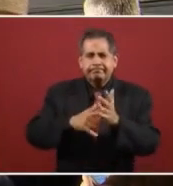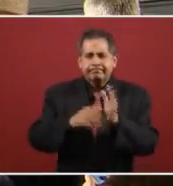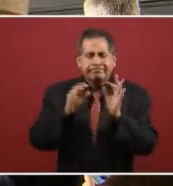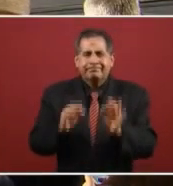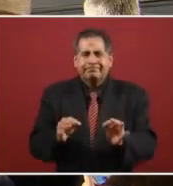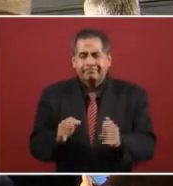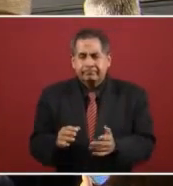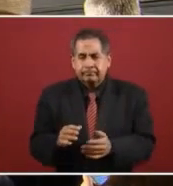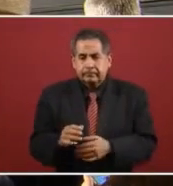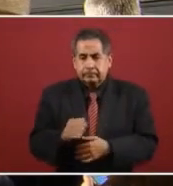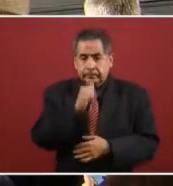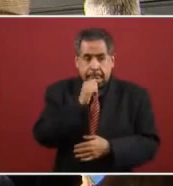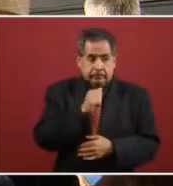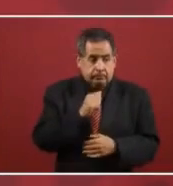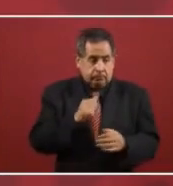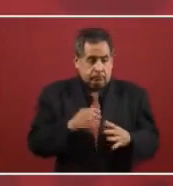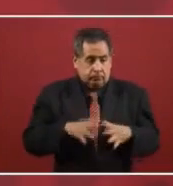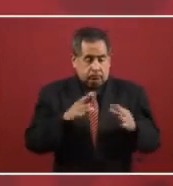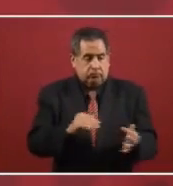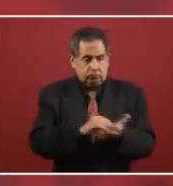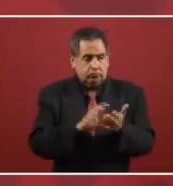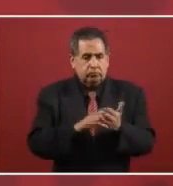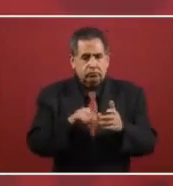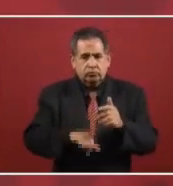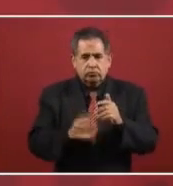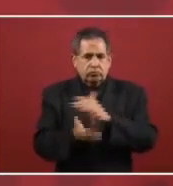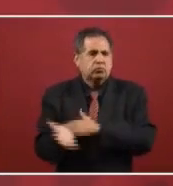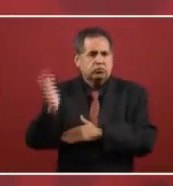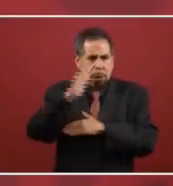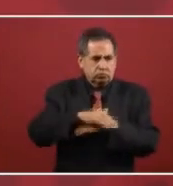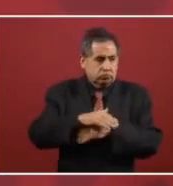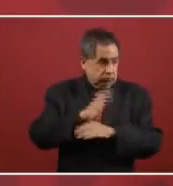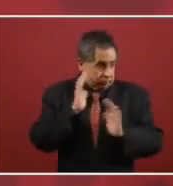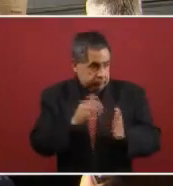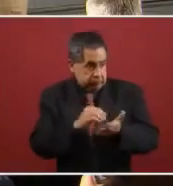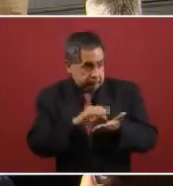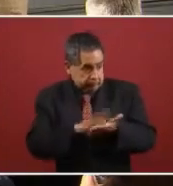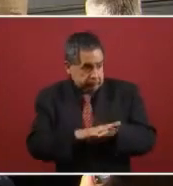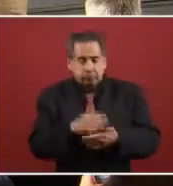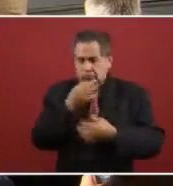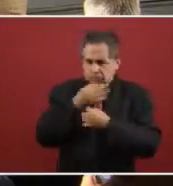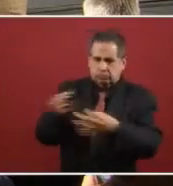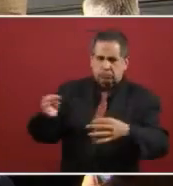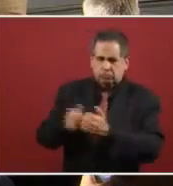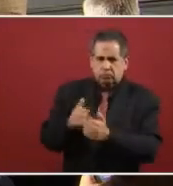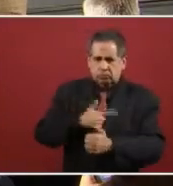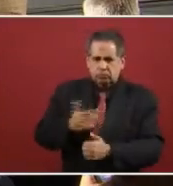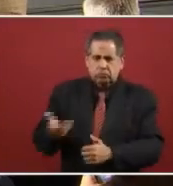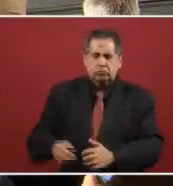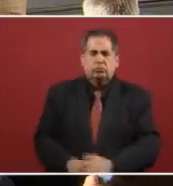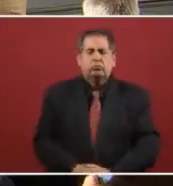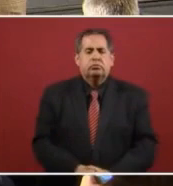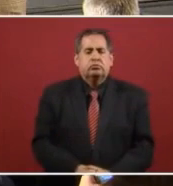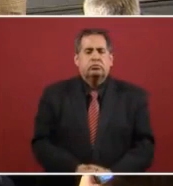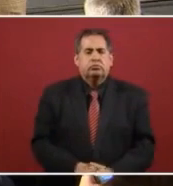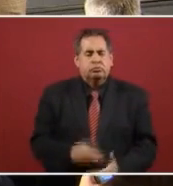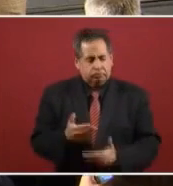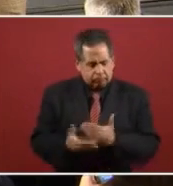or attorney general. No, we're not going to let you know what's the contents of it at this